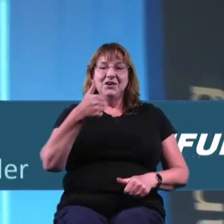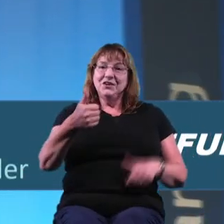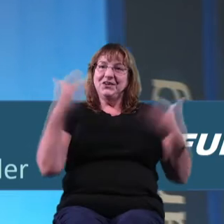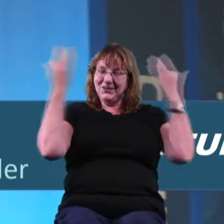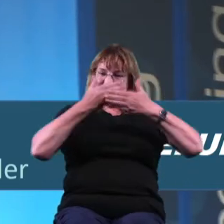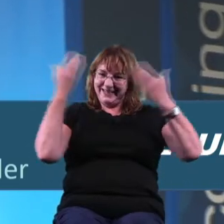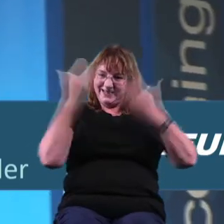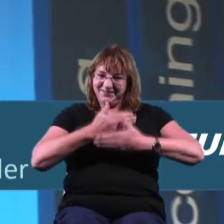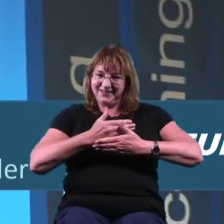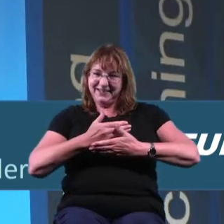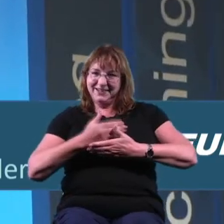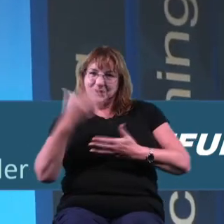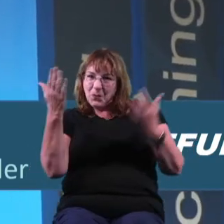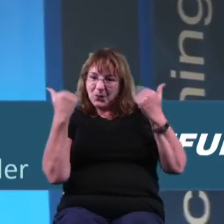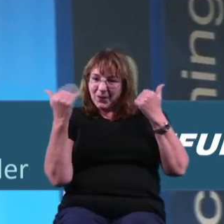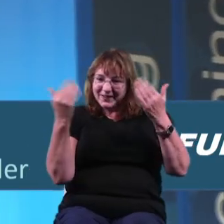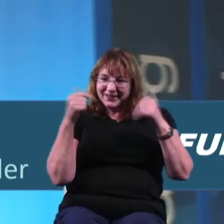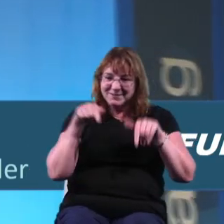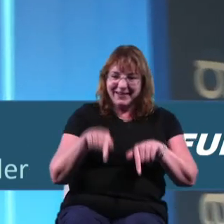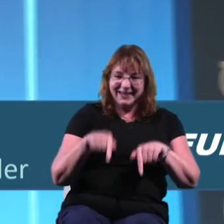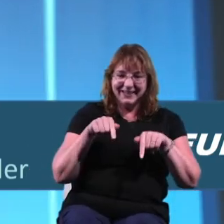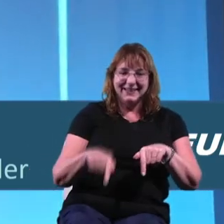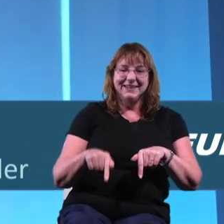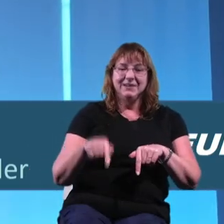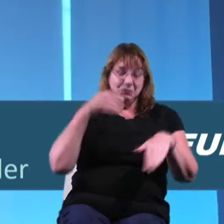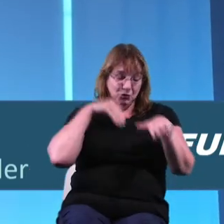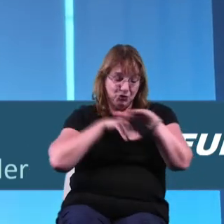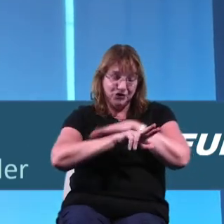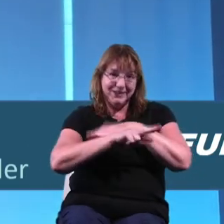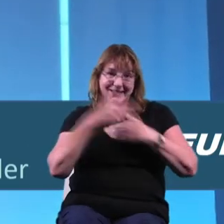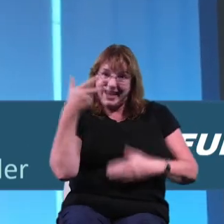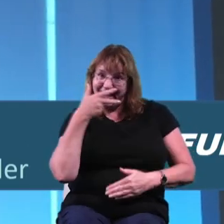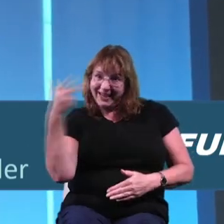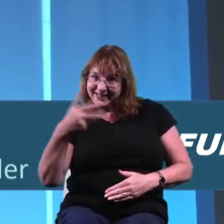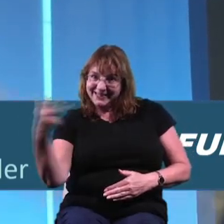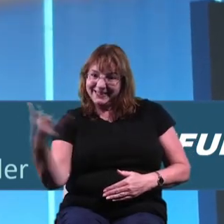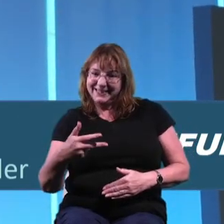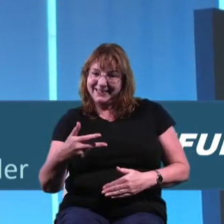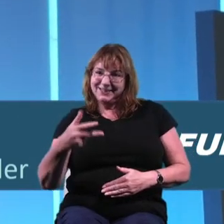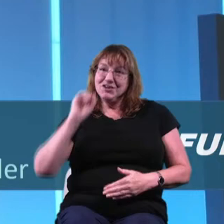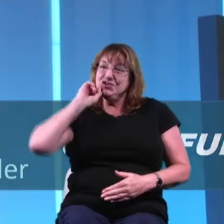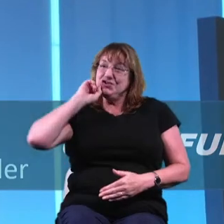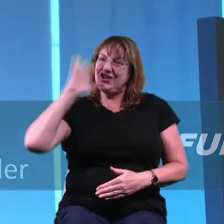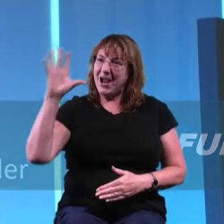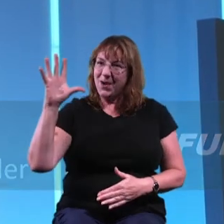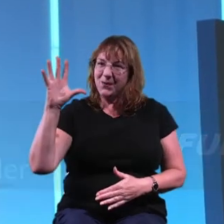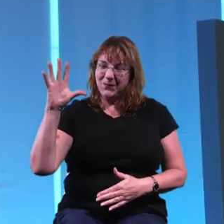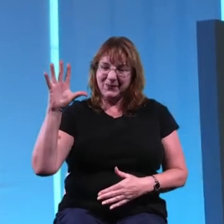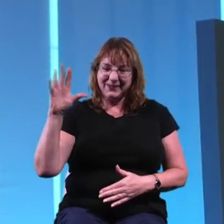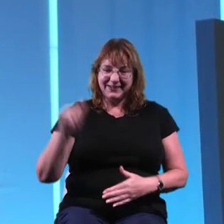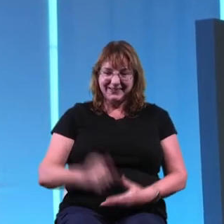you're under the age of 18. So if you're under the age of 18, can you give me a big shout?